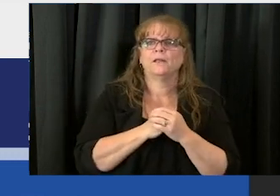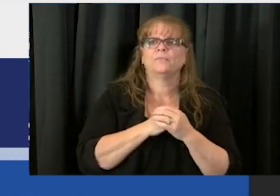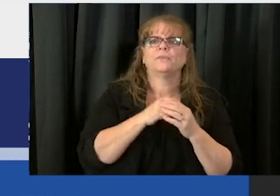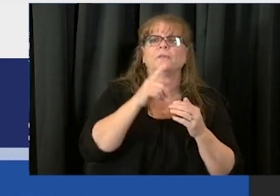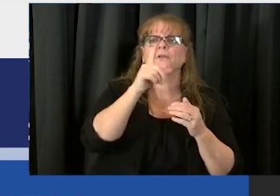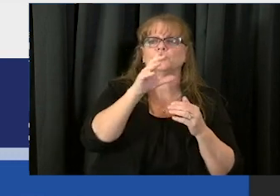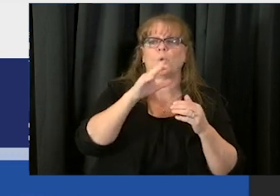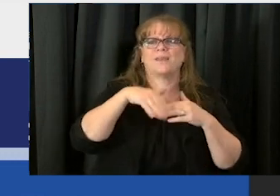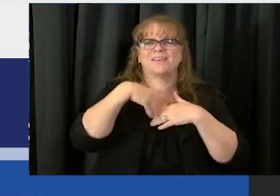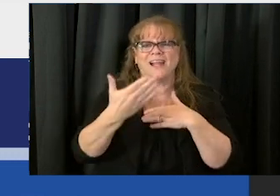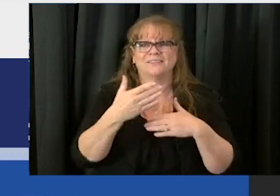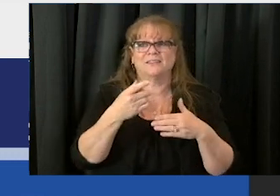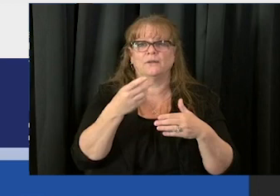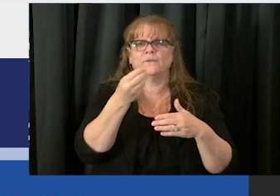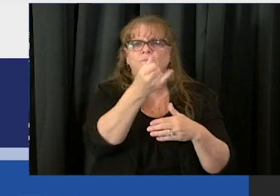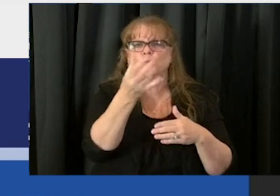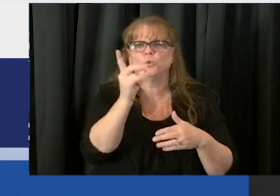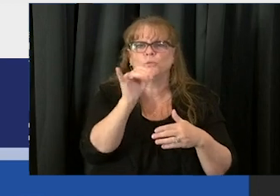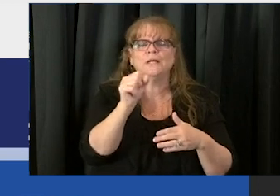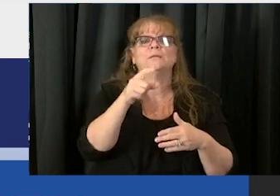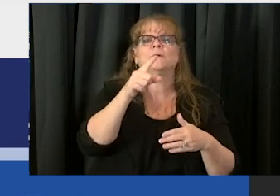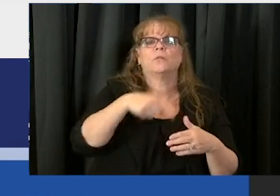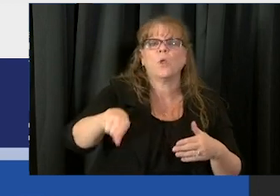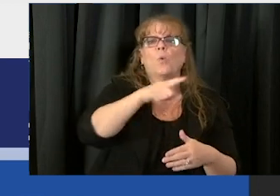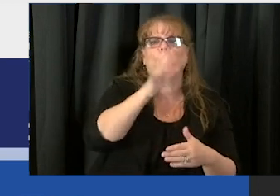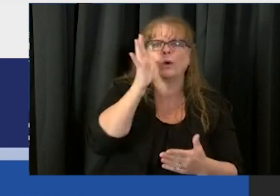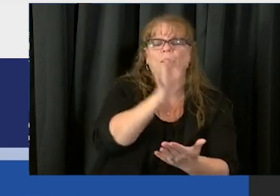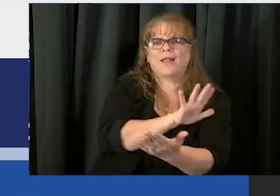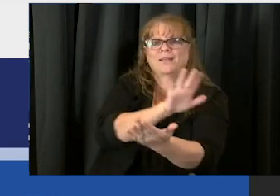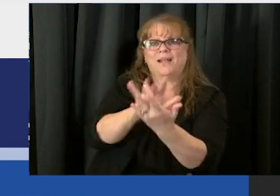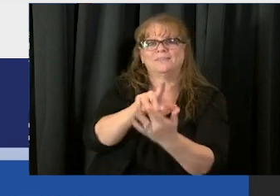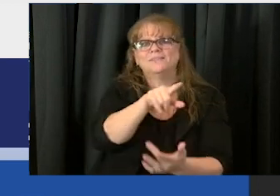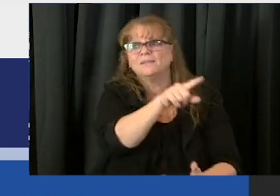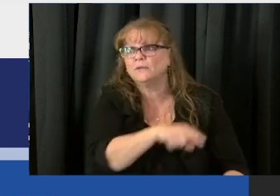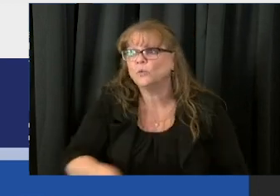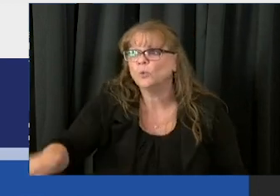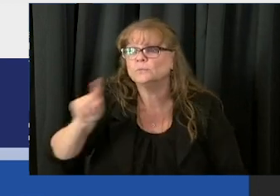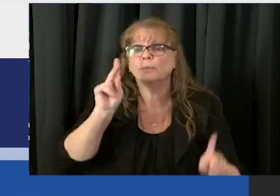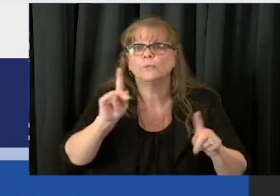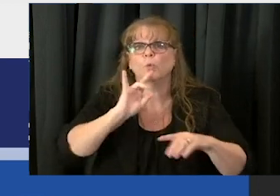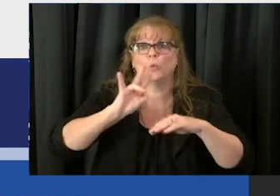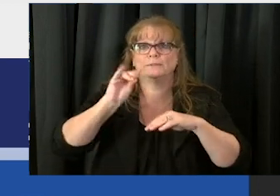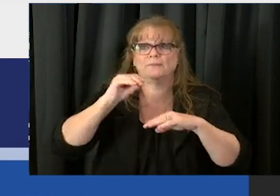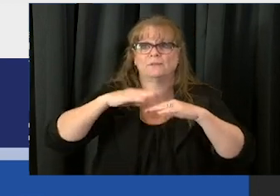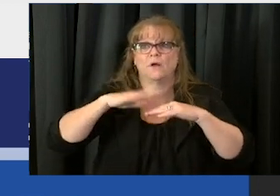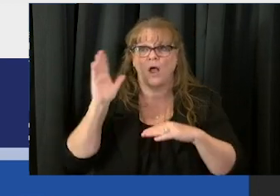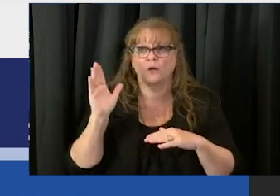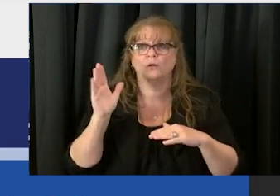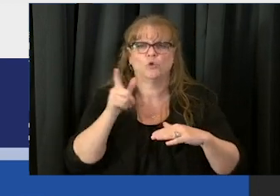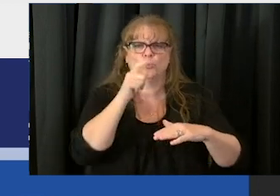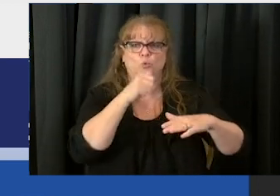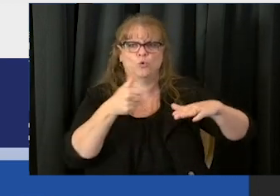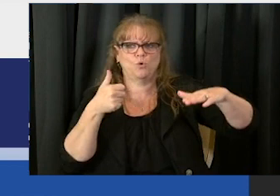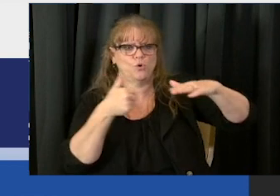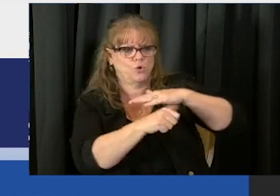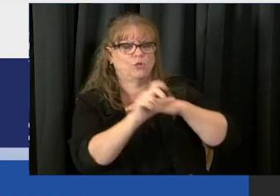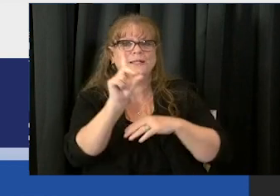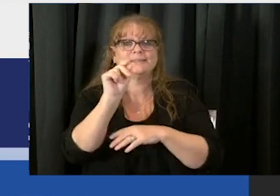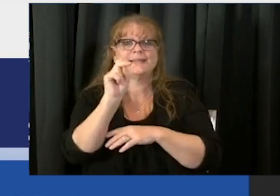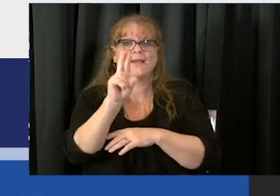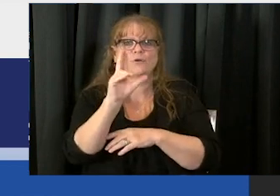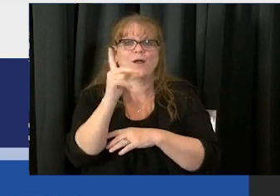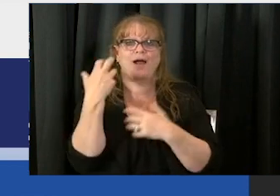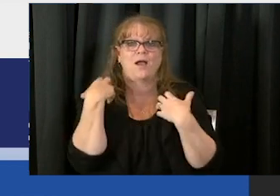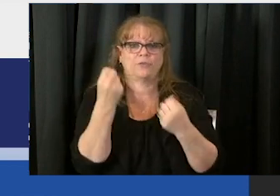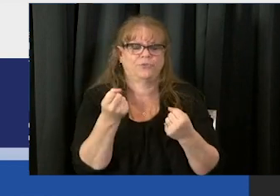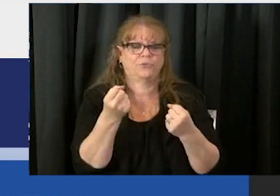who get care at Denver Health. Tickets to schedule their COVID-19 vaccinations are being generated in a phased